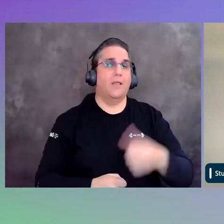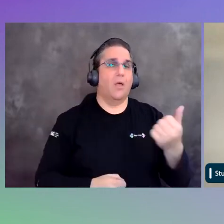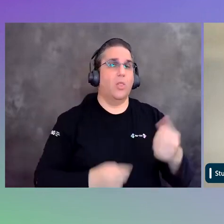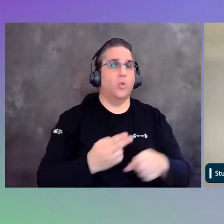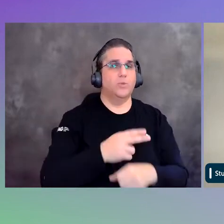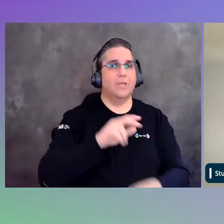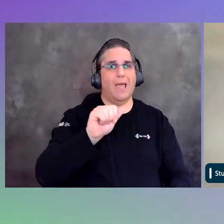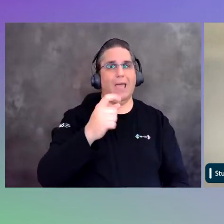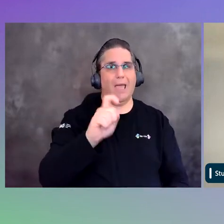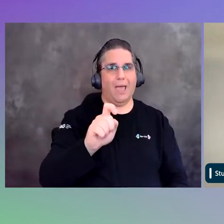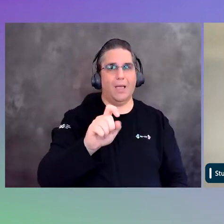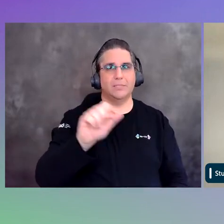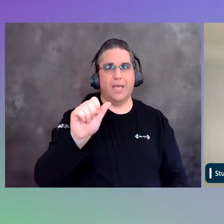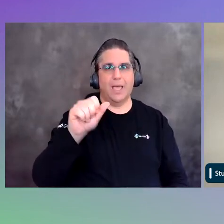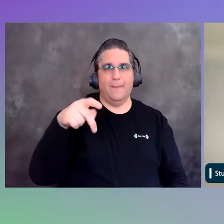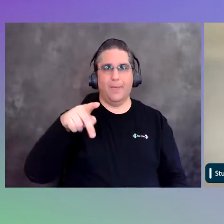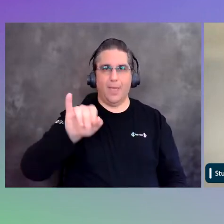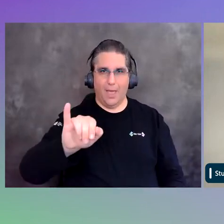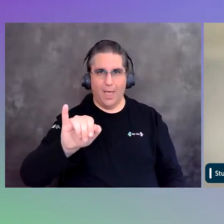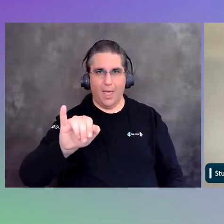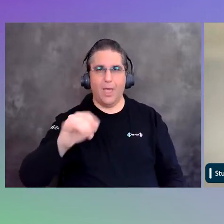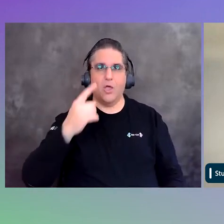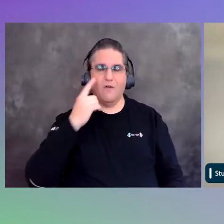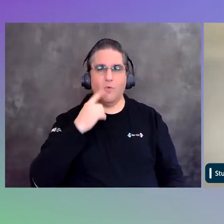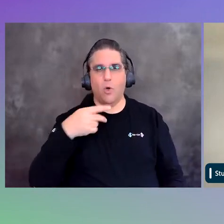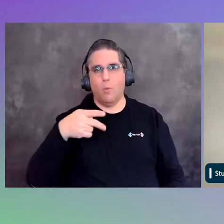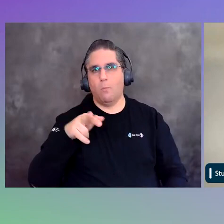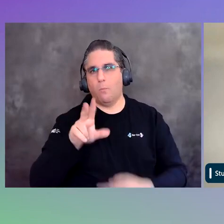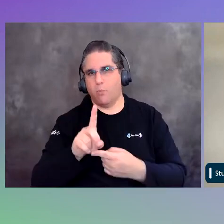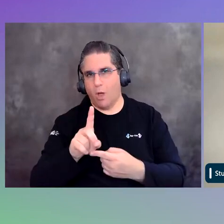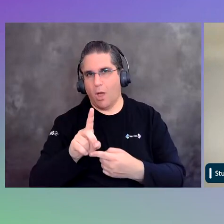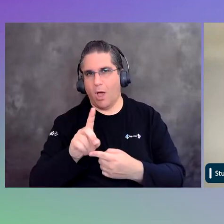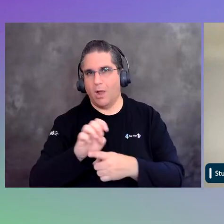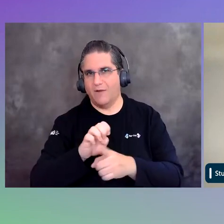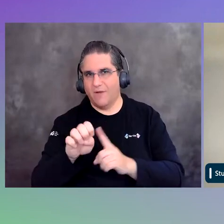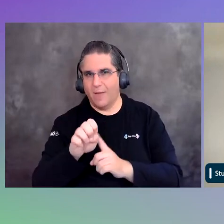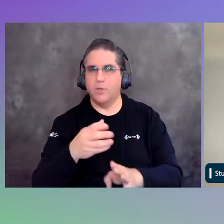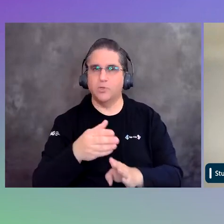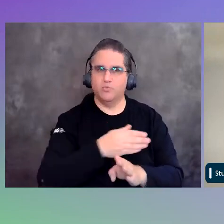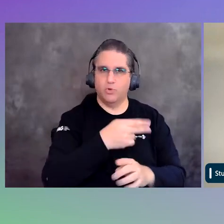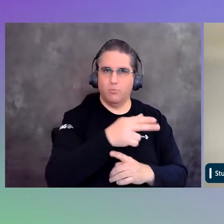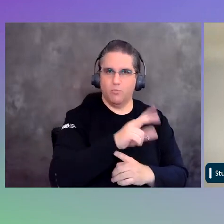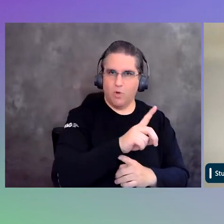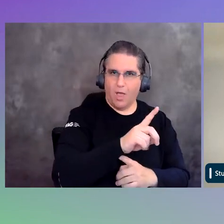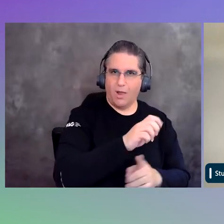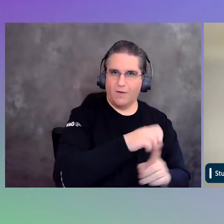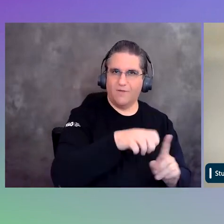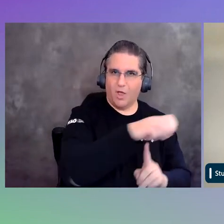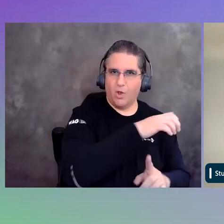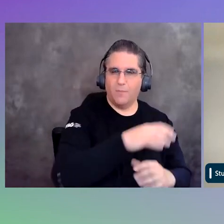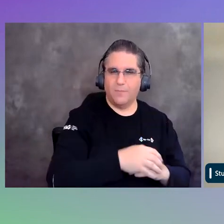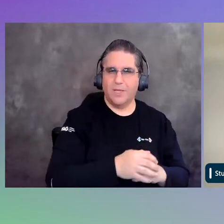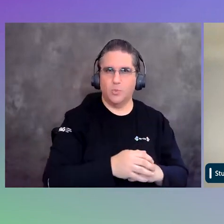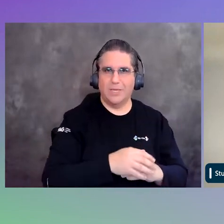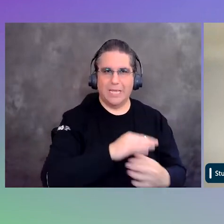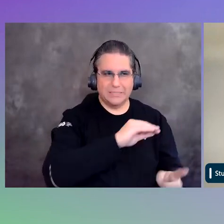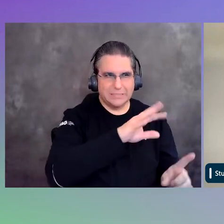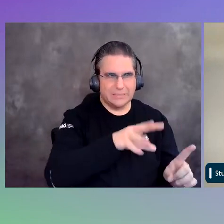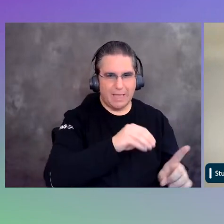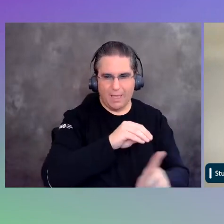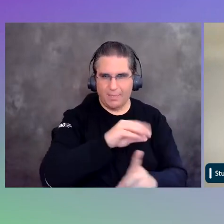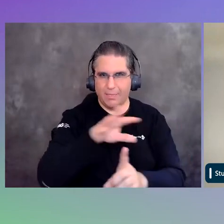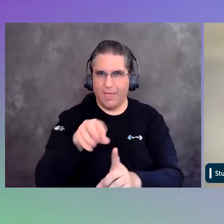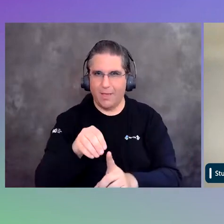our pre-prod and prod environments to scan those. So when you have to kind of bypass